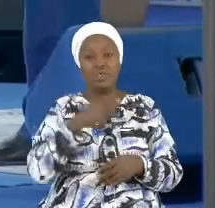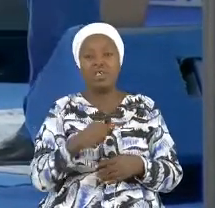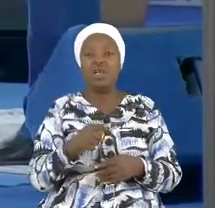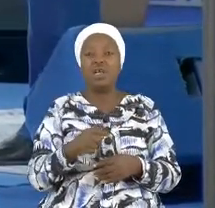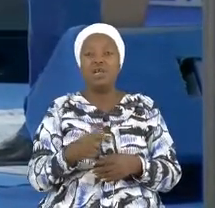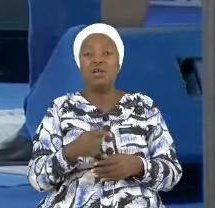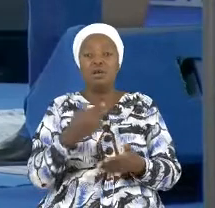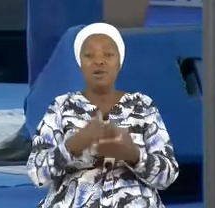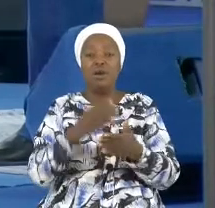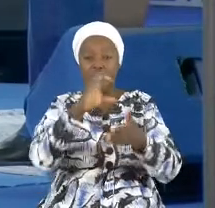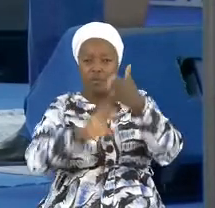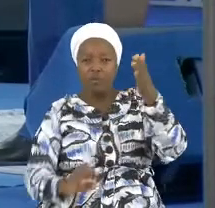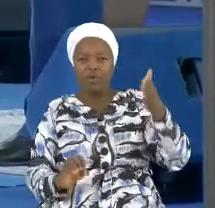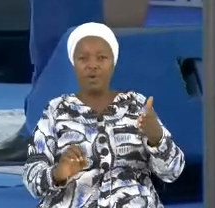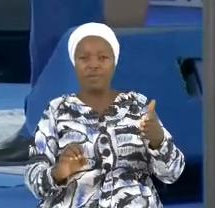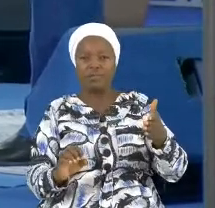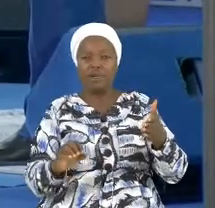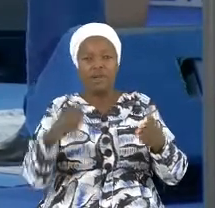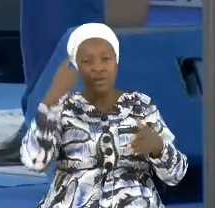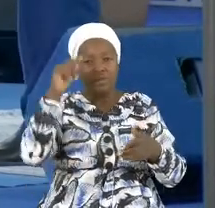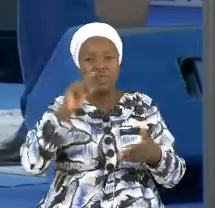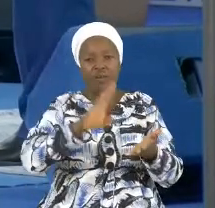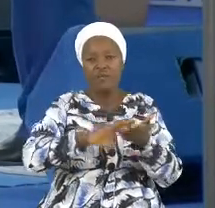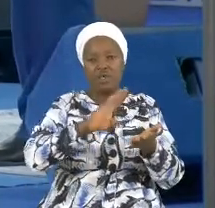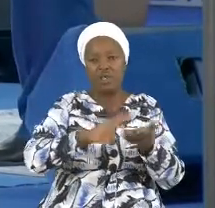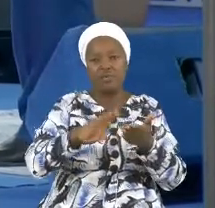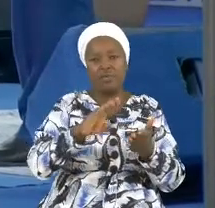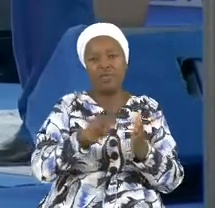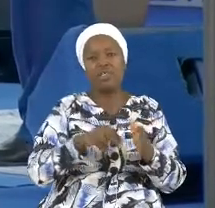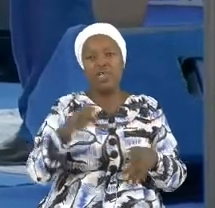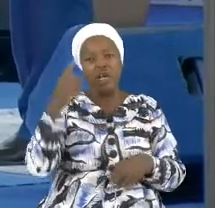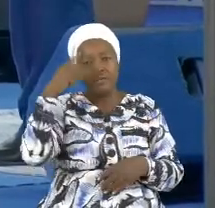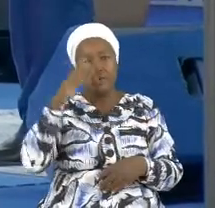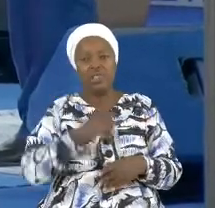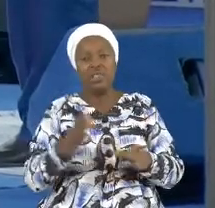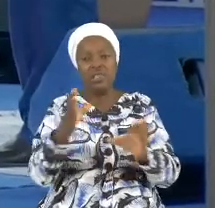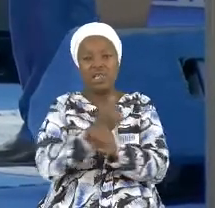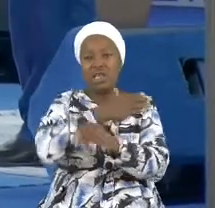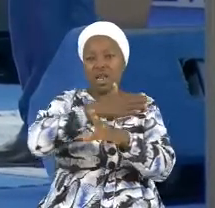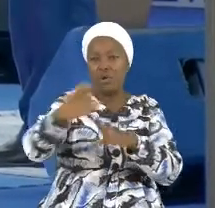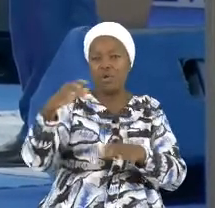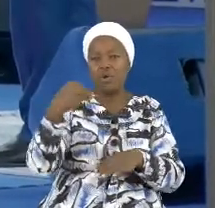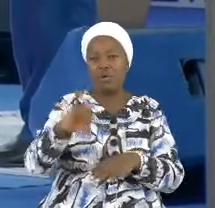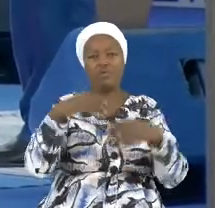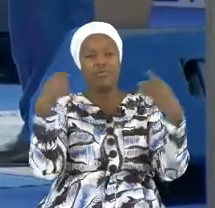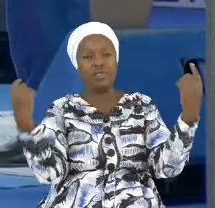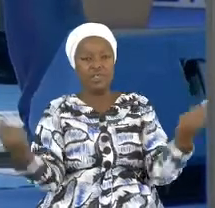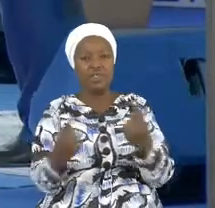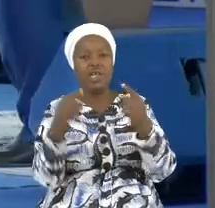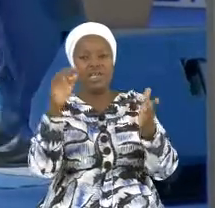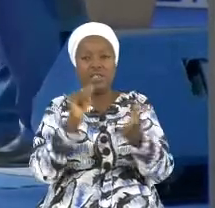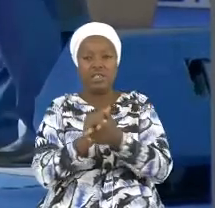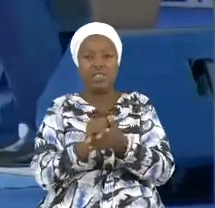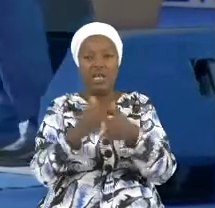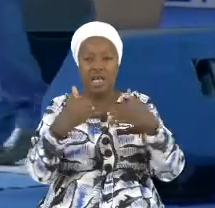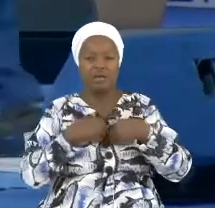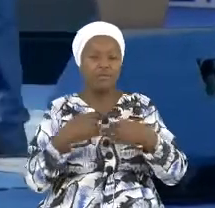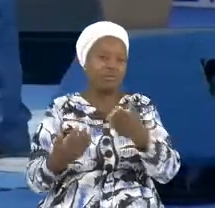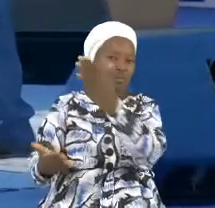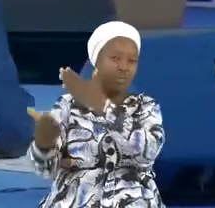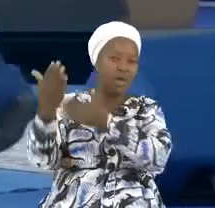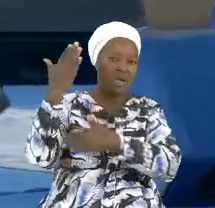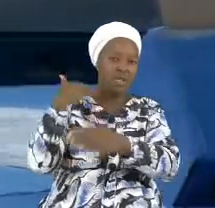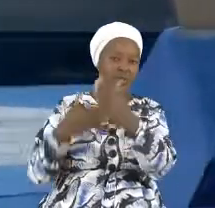removal, for the forgiveness, for the taking away of sin that are passed through the